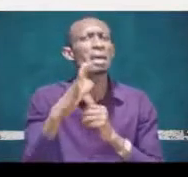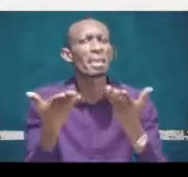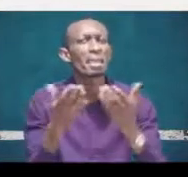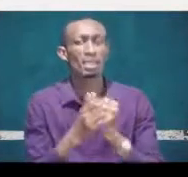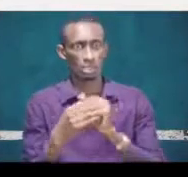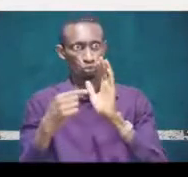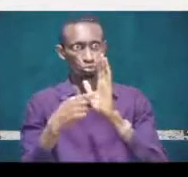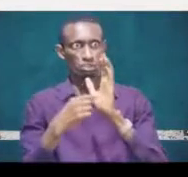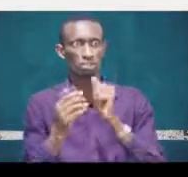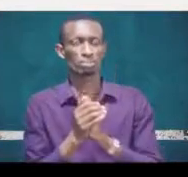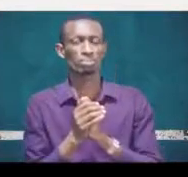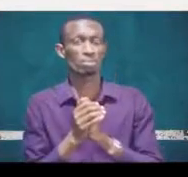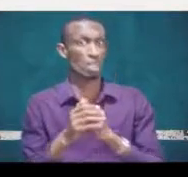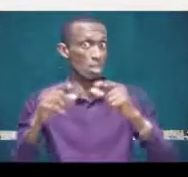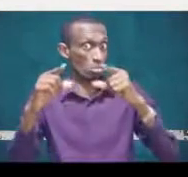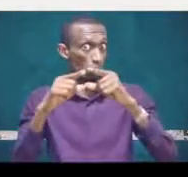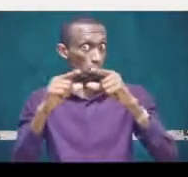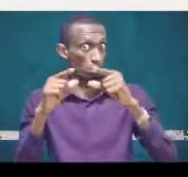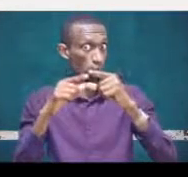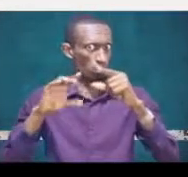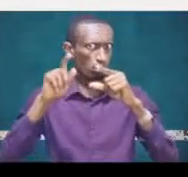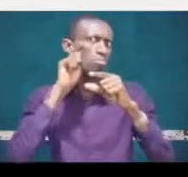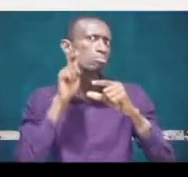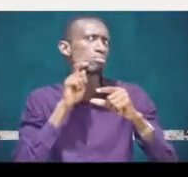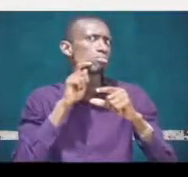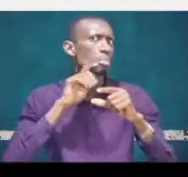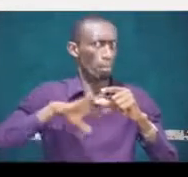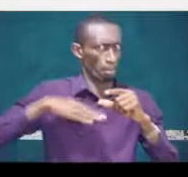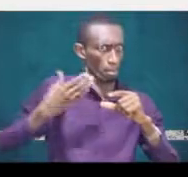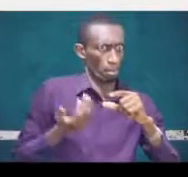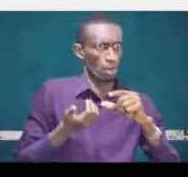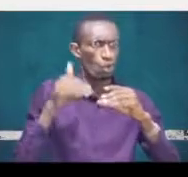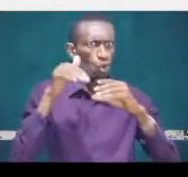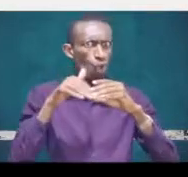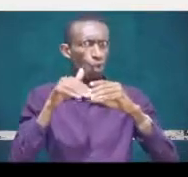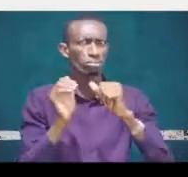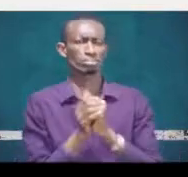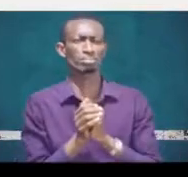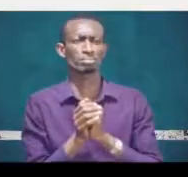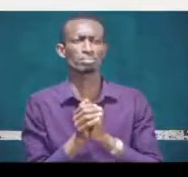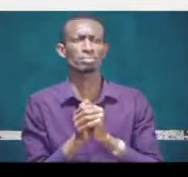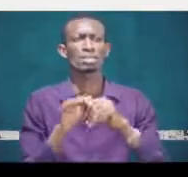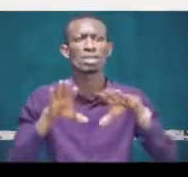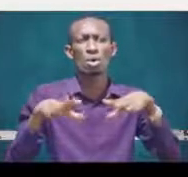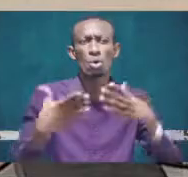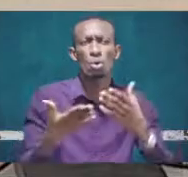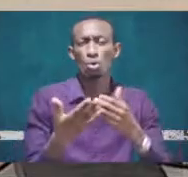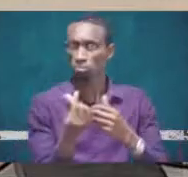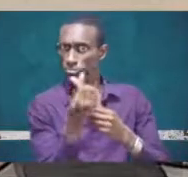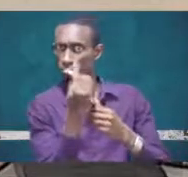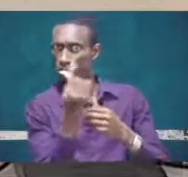female reproductive system and in the small intestine. Remember, small intestine is part